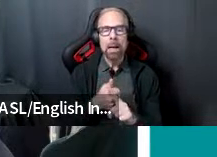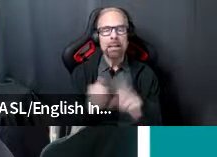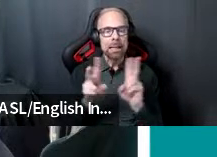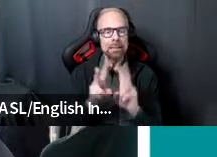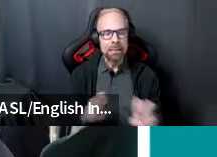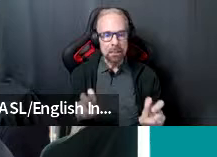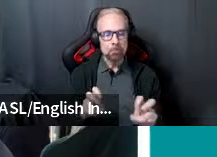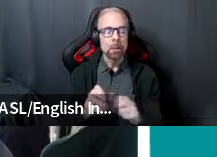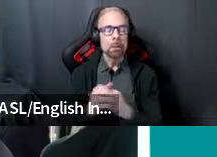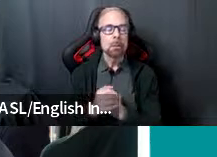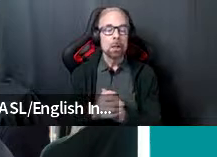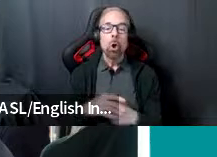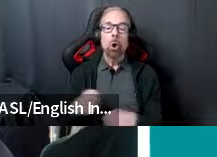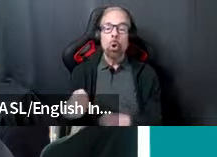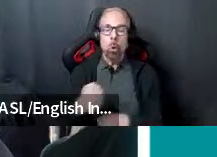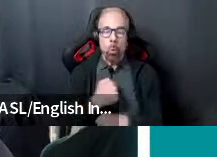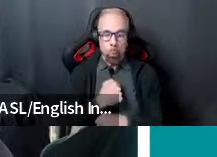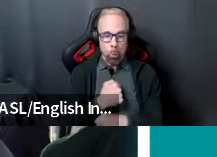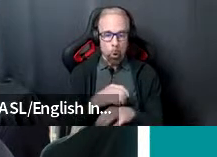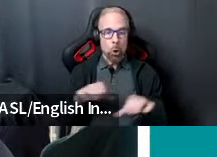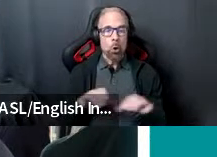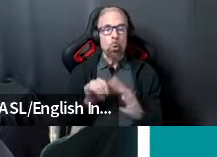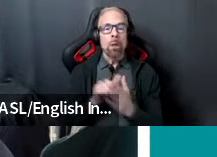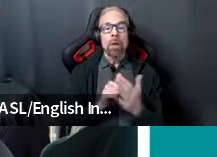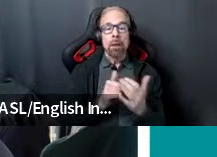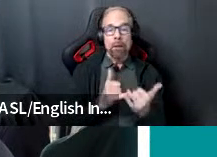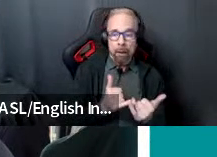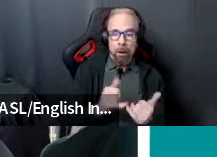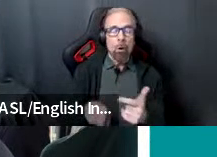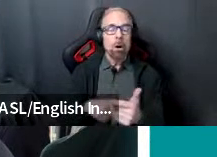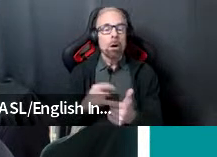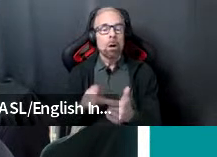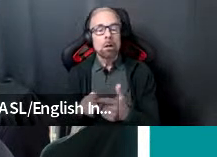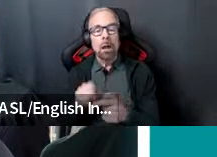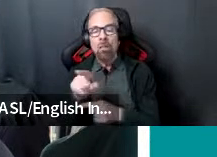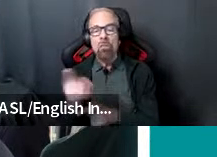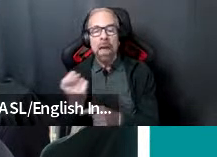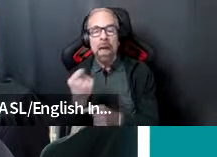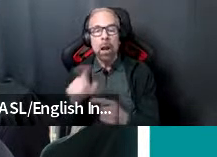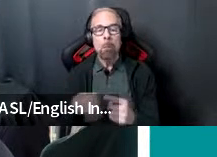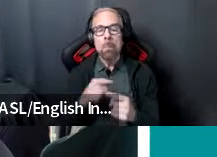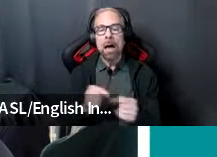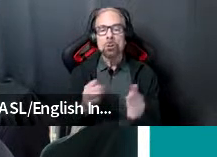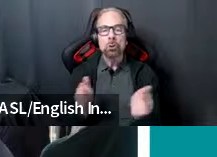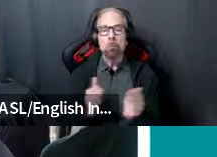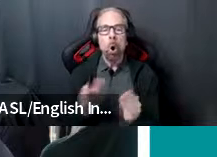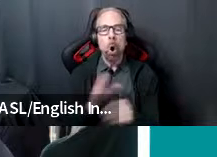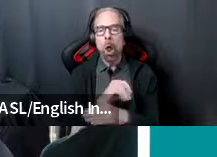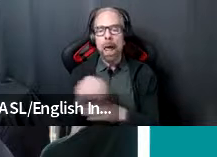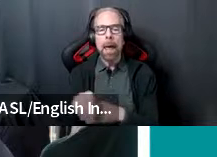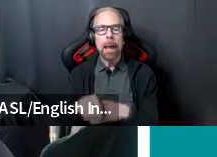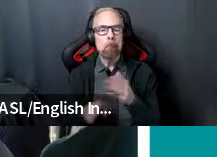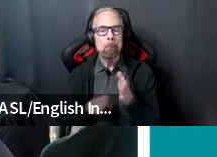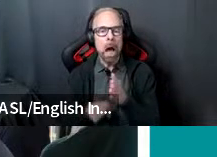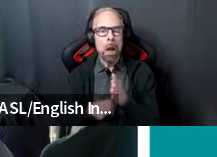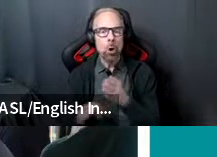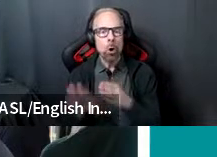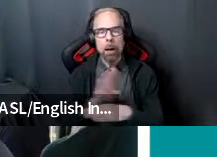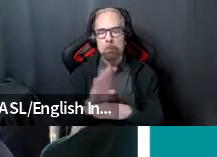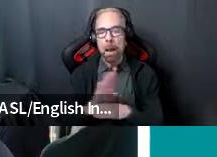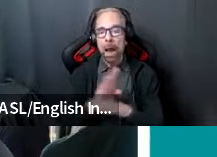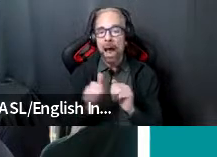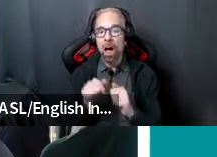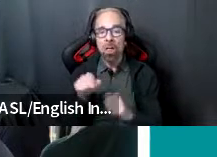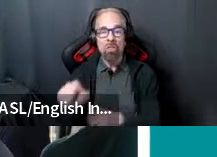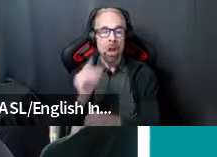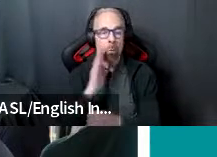that we're engaged in. He asked about small and minority businesses and how they will be